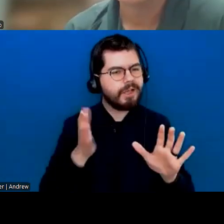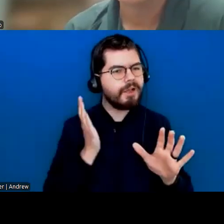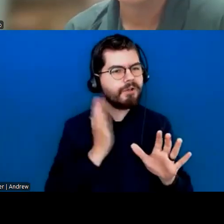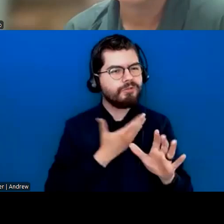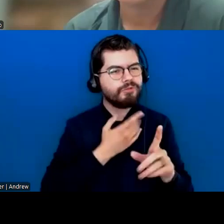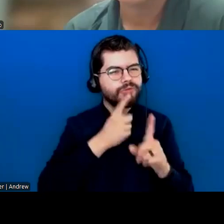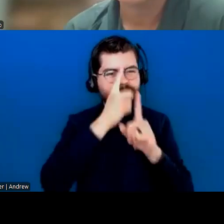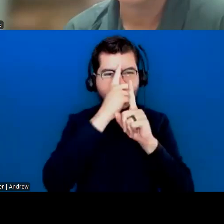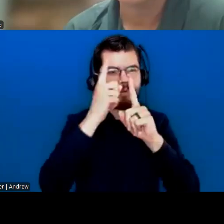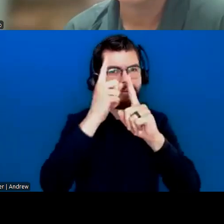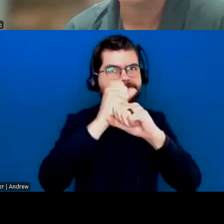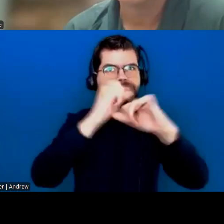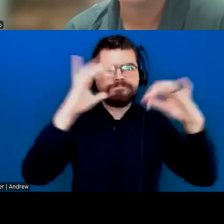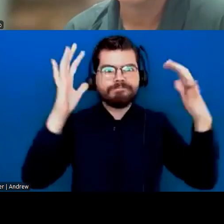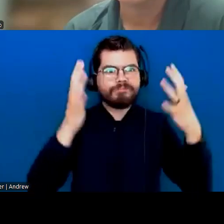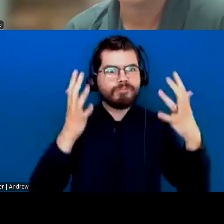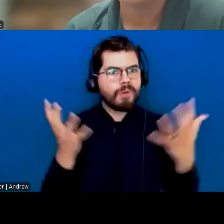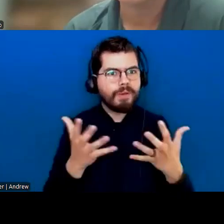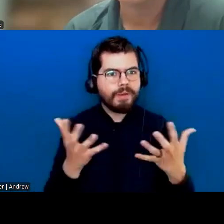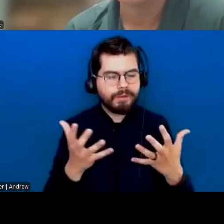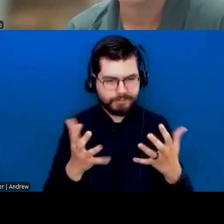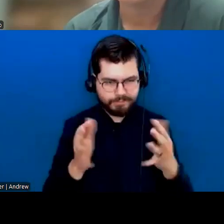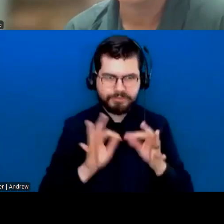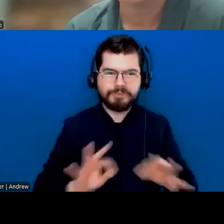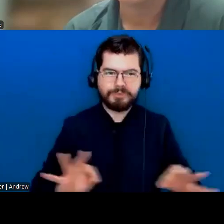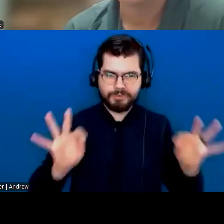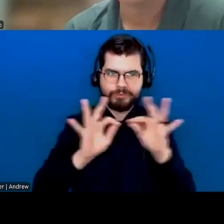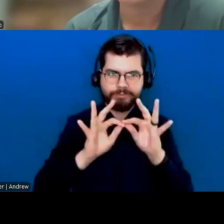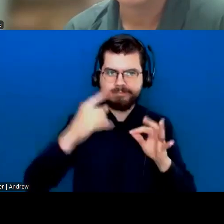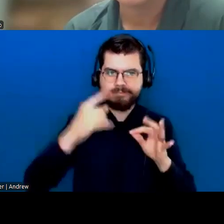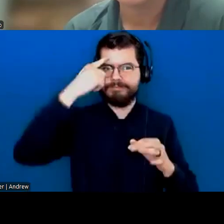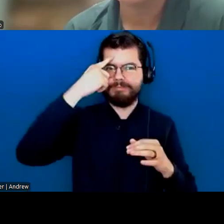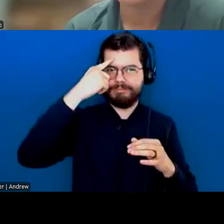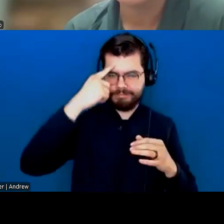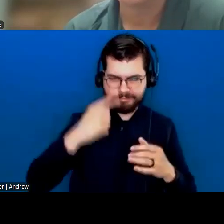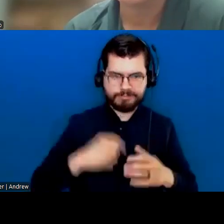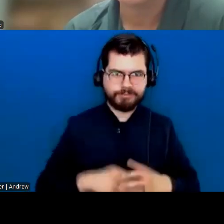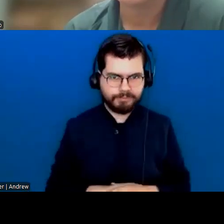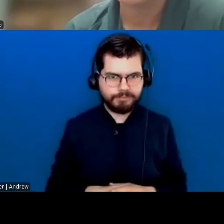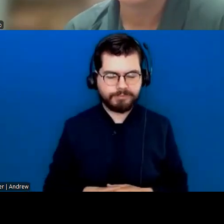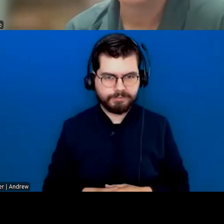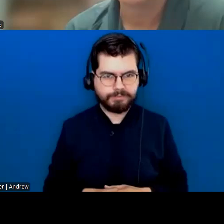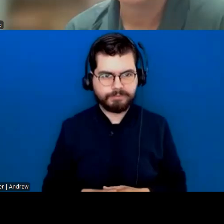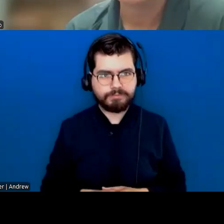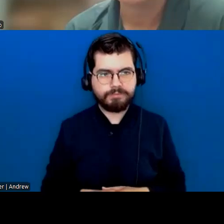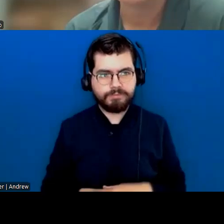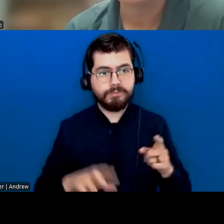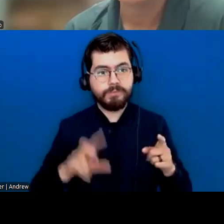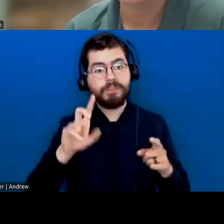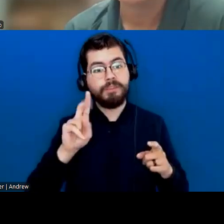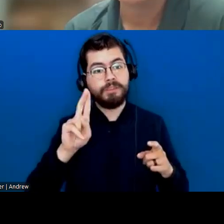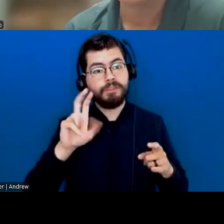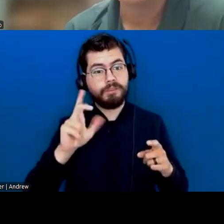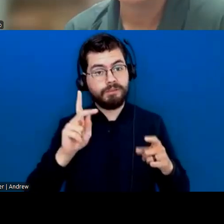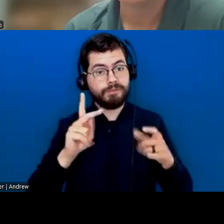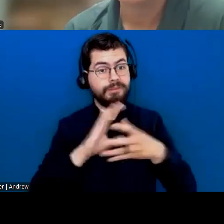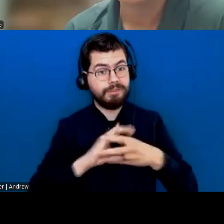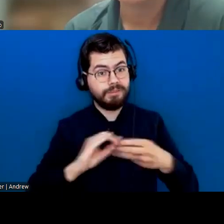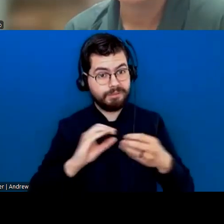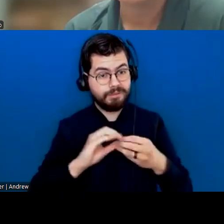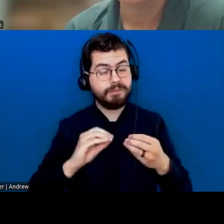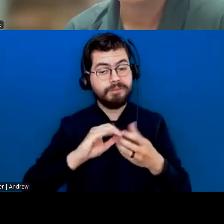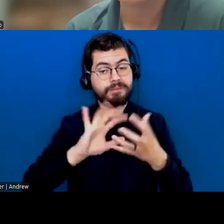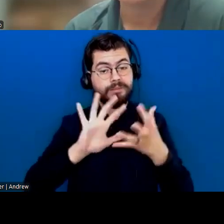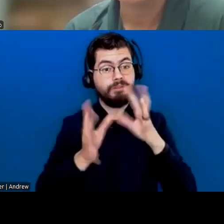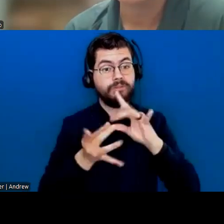mission? Keep revisiting those. So I just wanted to highlight that. But as Duck said, ecosystem management, one of the